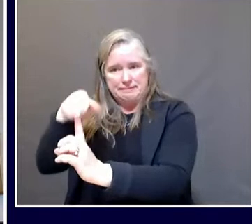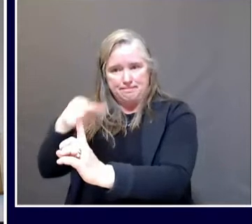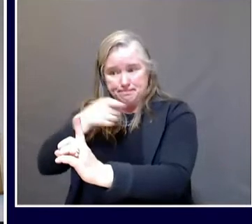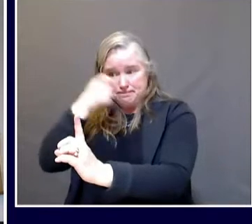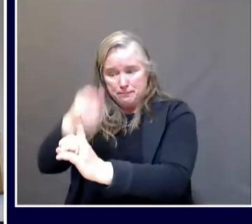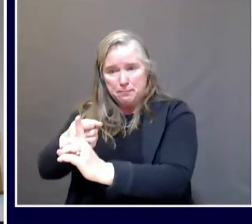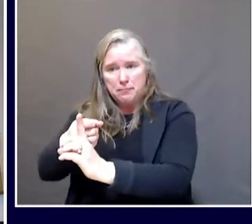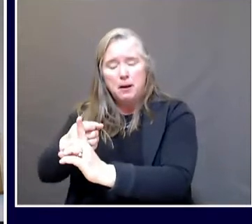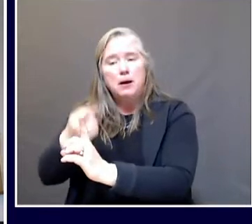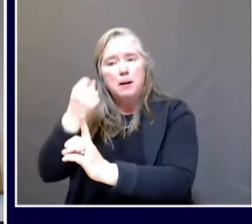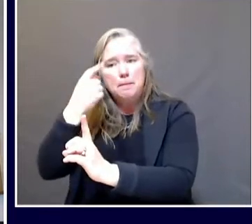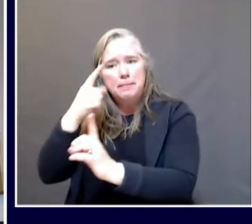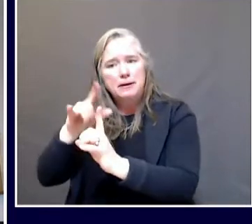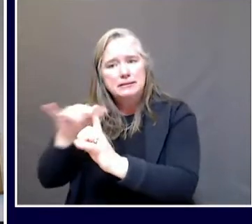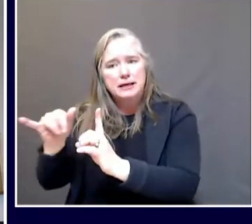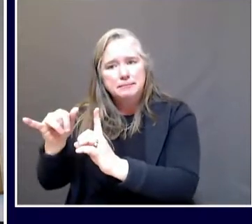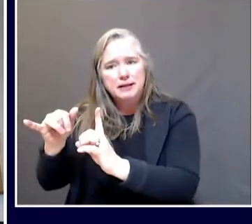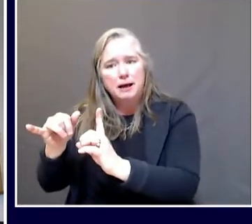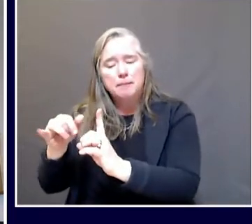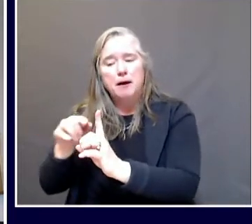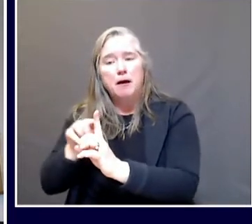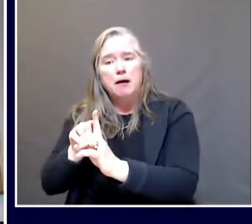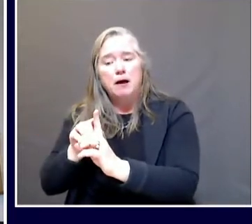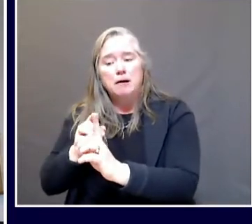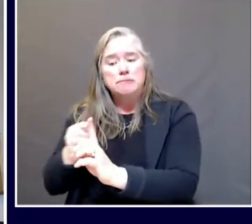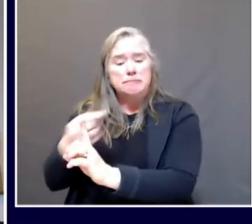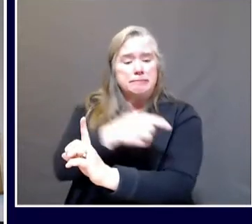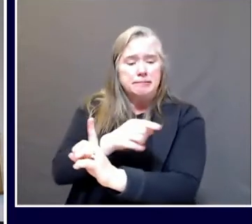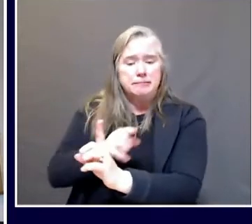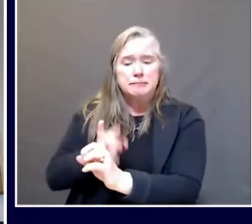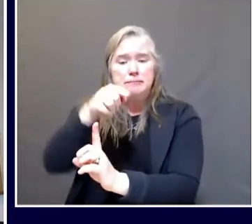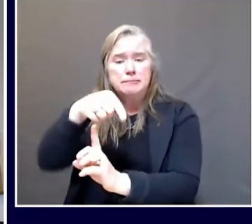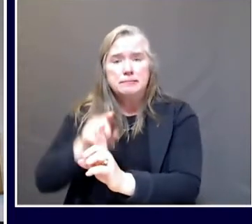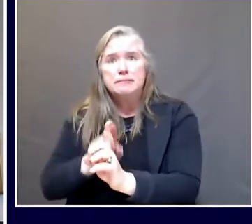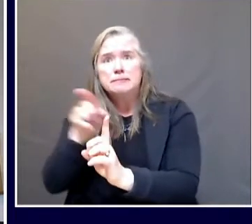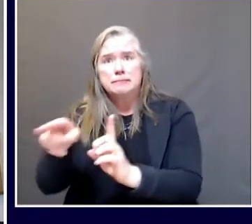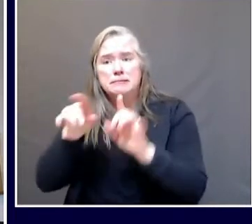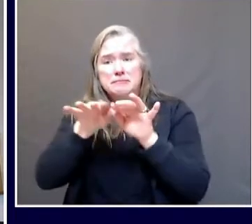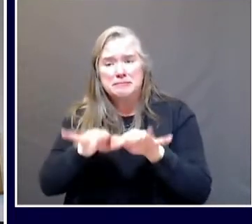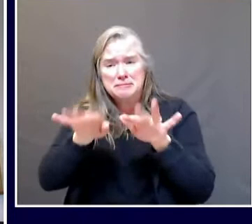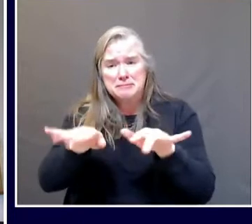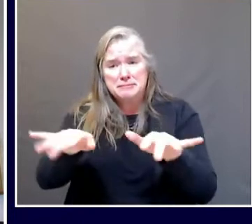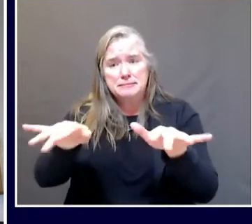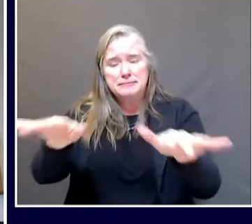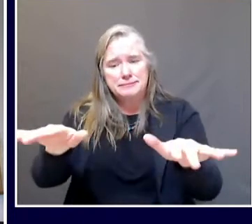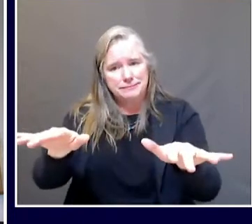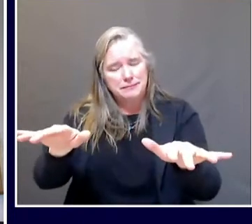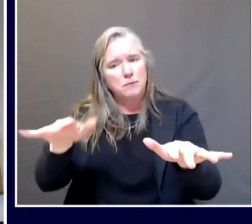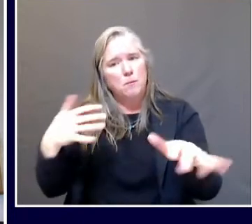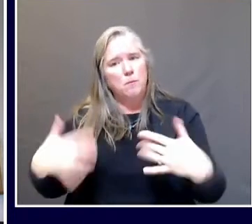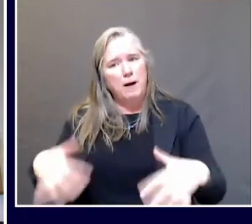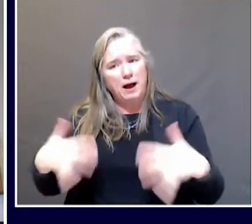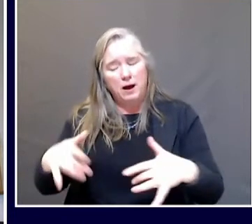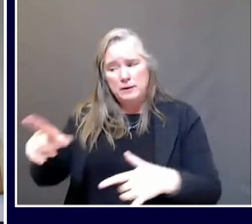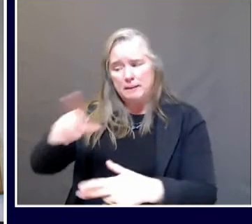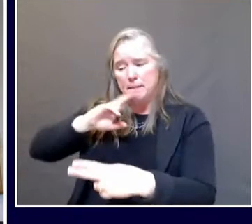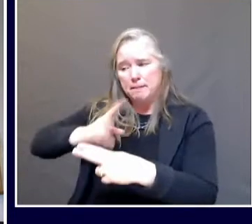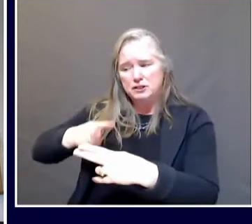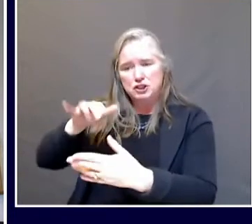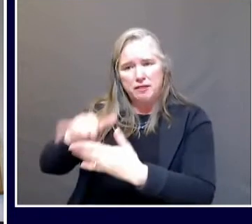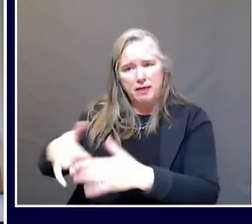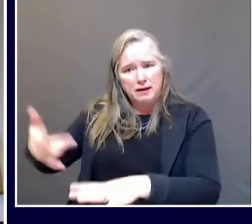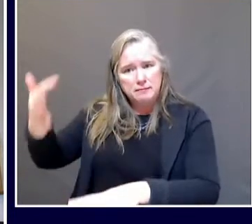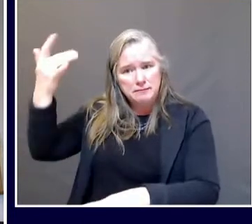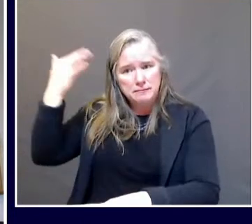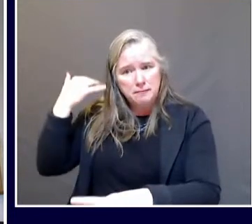I keep both of those things in mind as we go through this weekend, as we take a day on Monday to observe his life, and